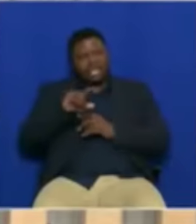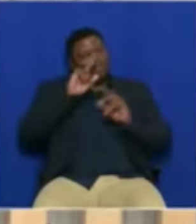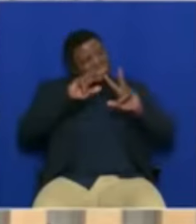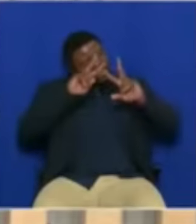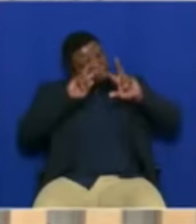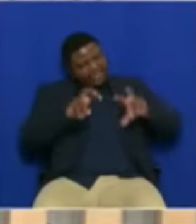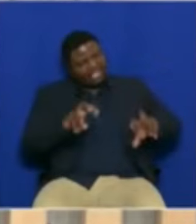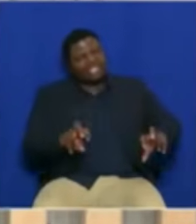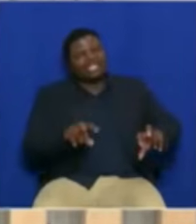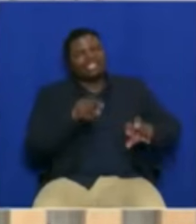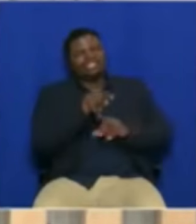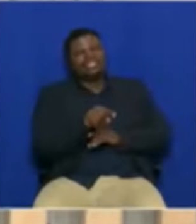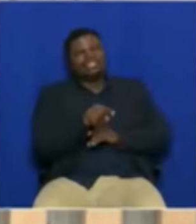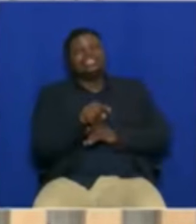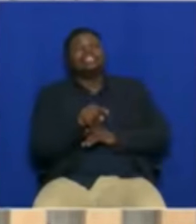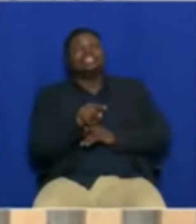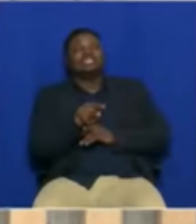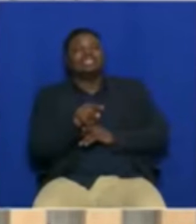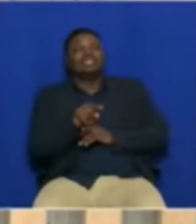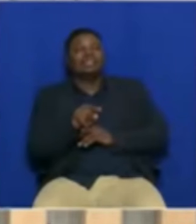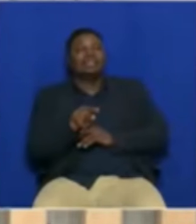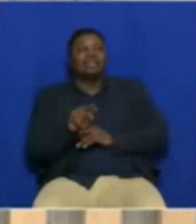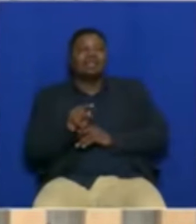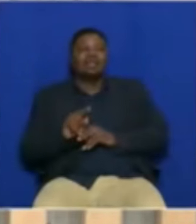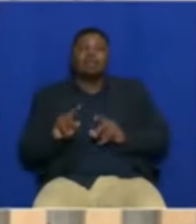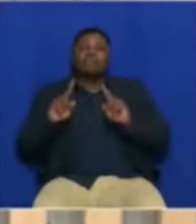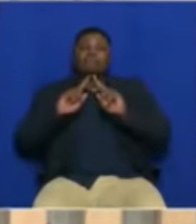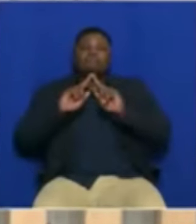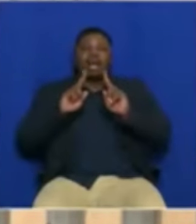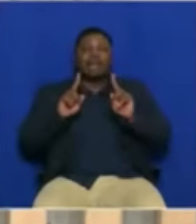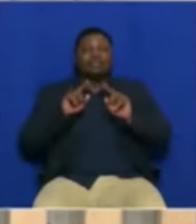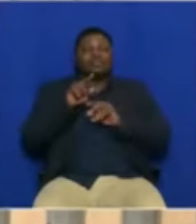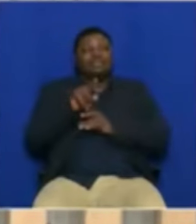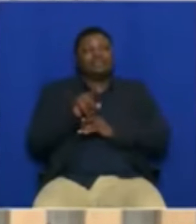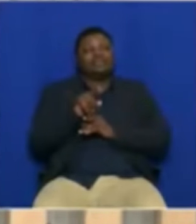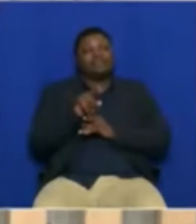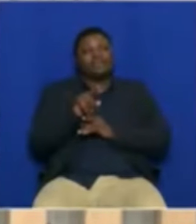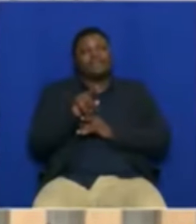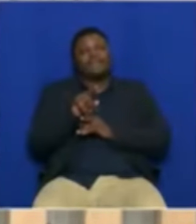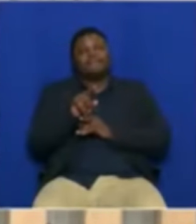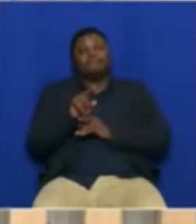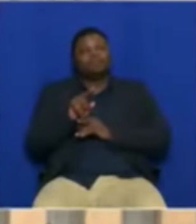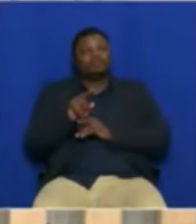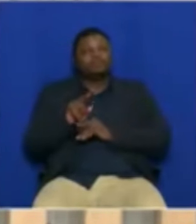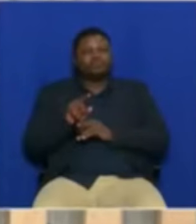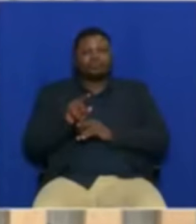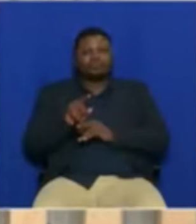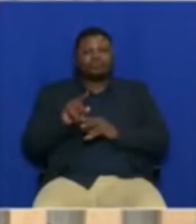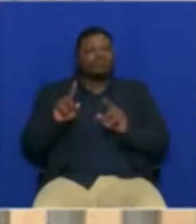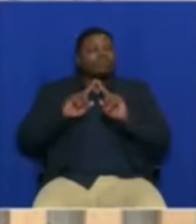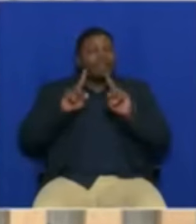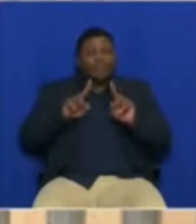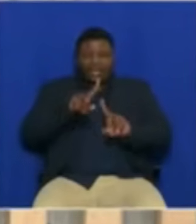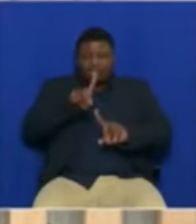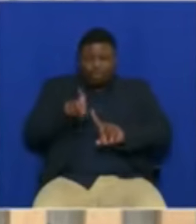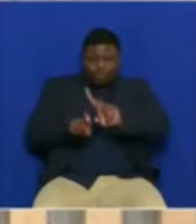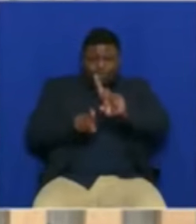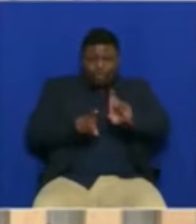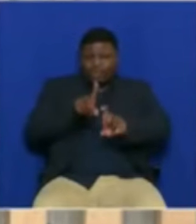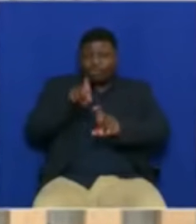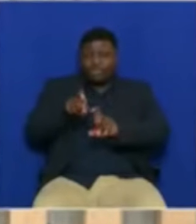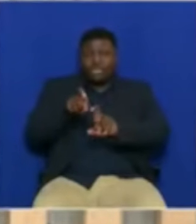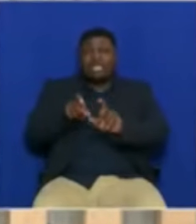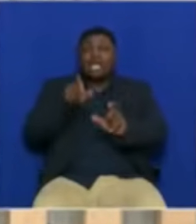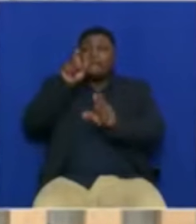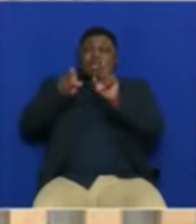doesn't direct his first salvo of questions to the person responsible for the institution that